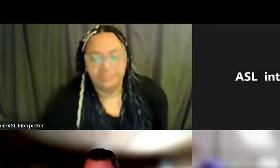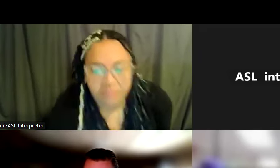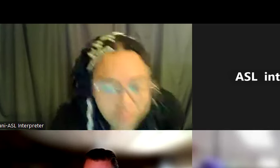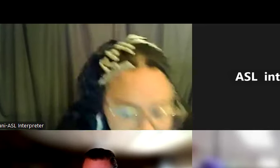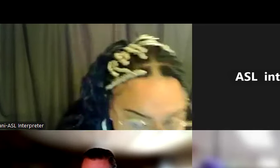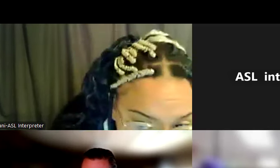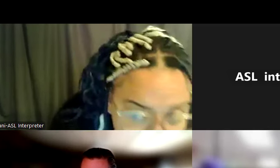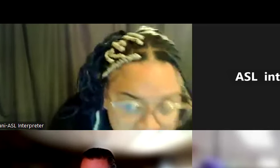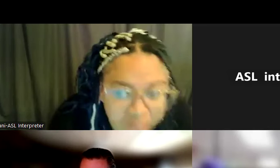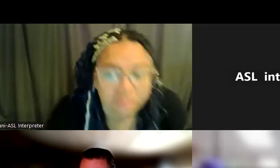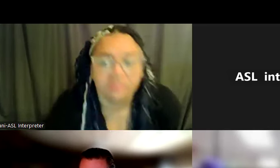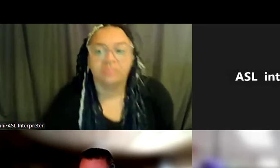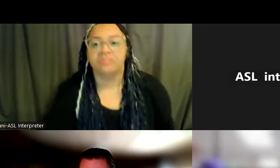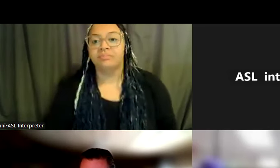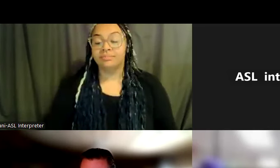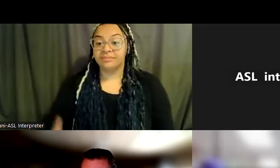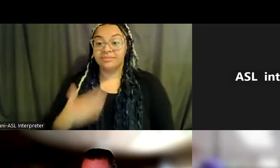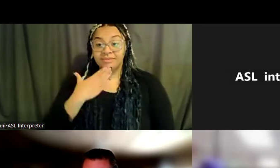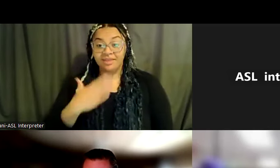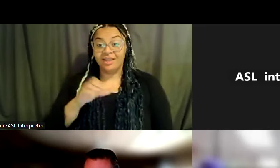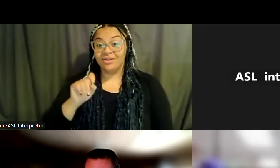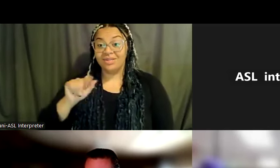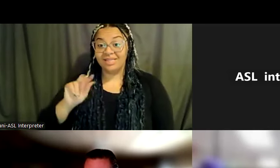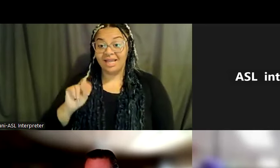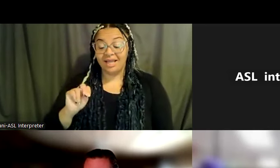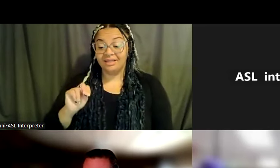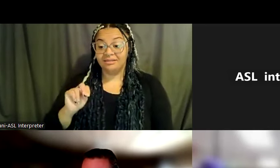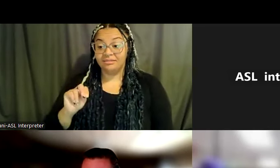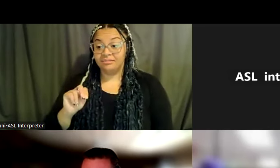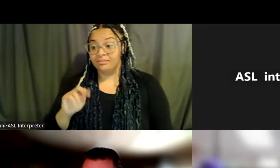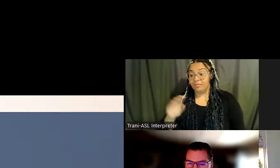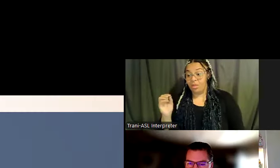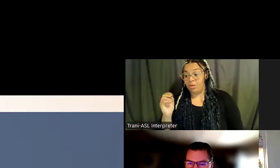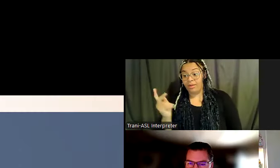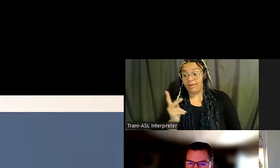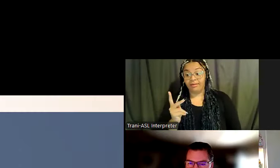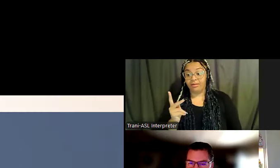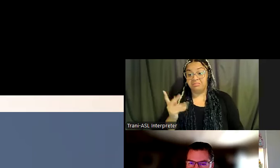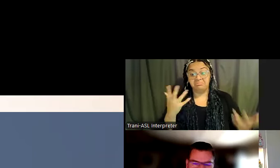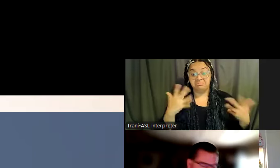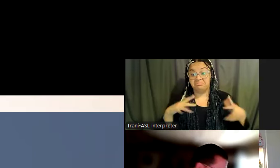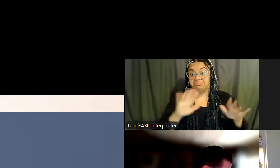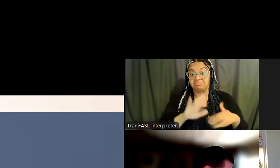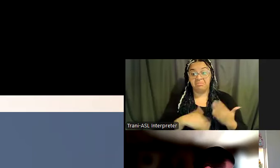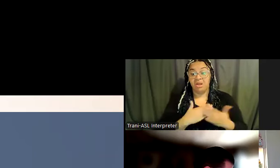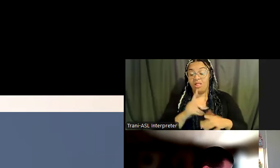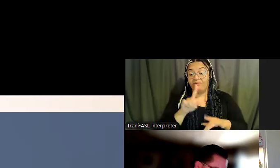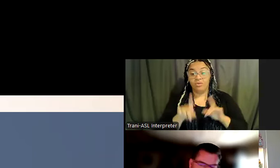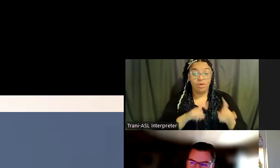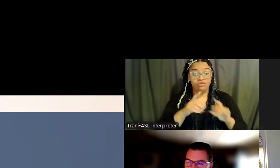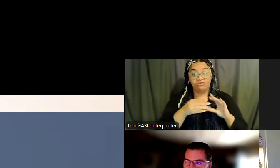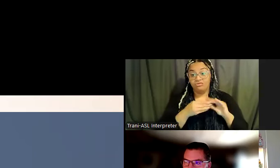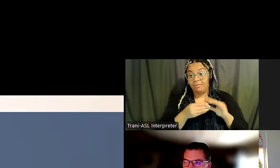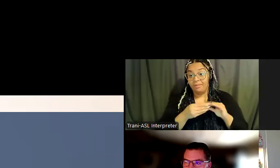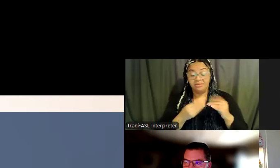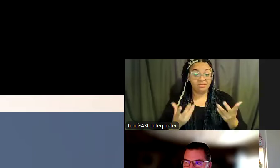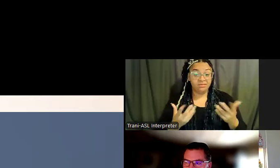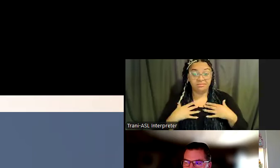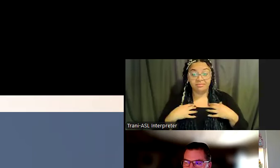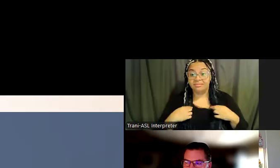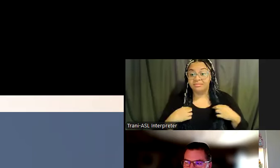Thank you, Stan. Yeah. Okay, well, it looks like those are all the questions, comments that we have.